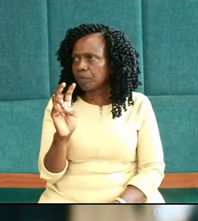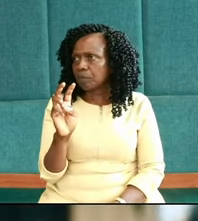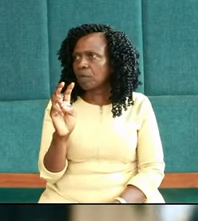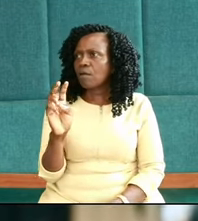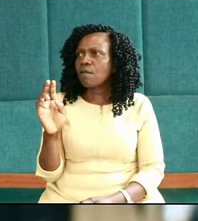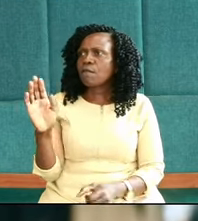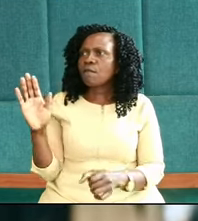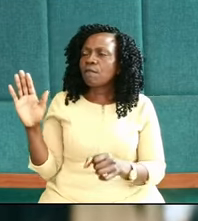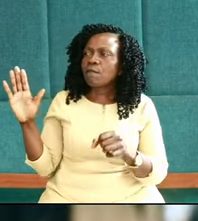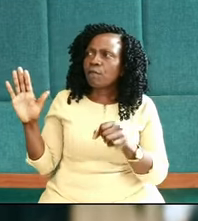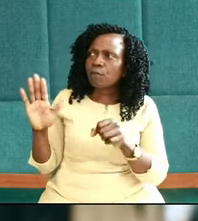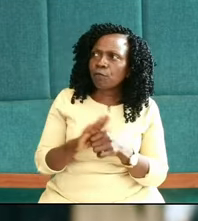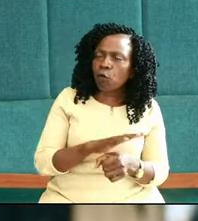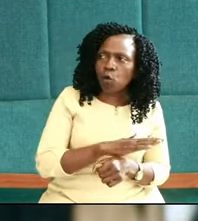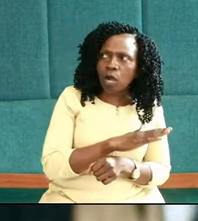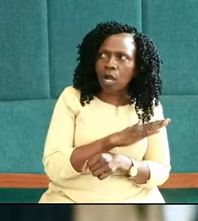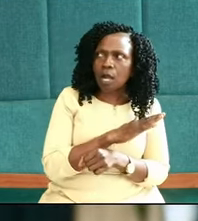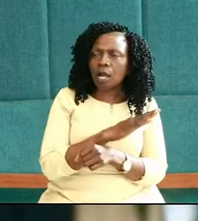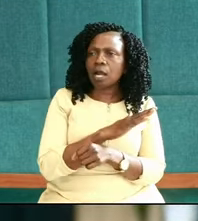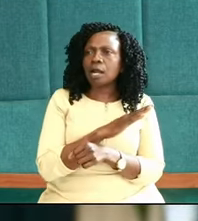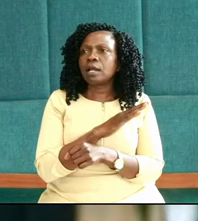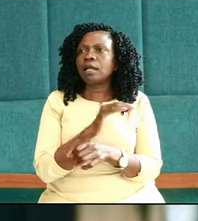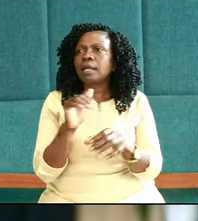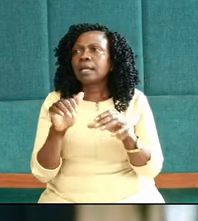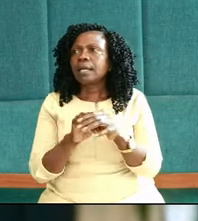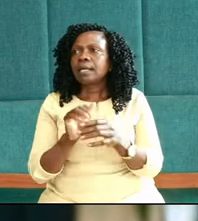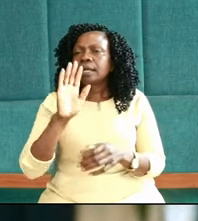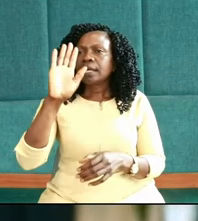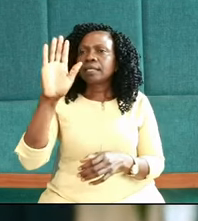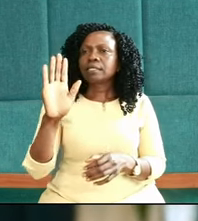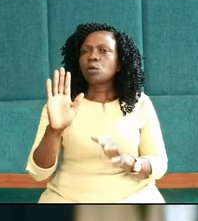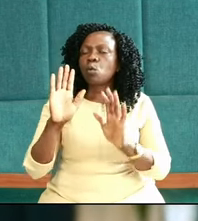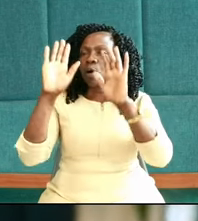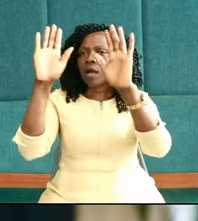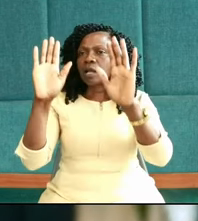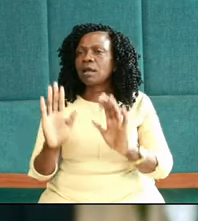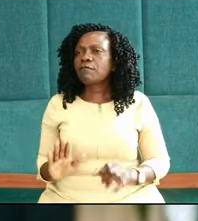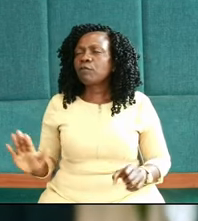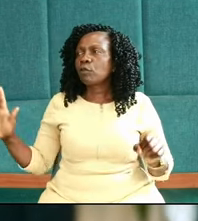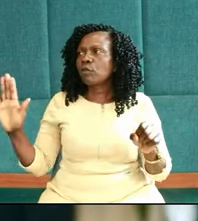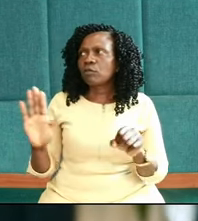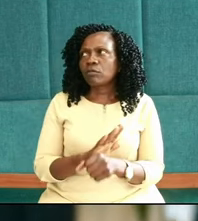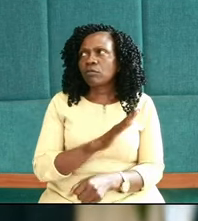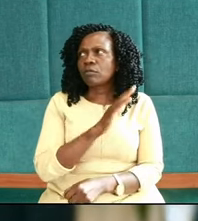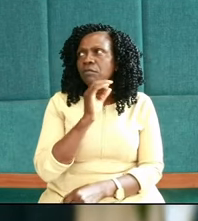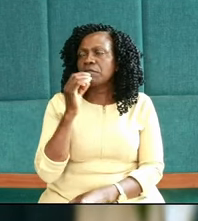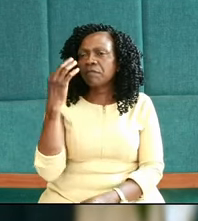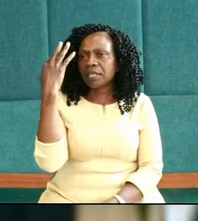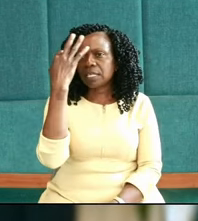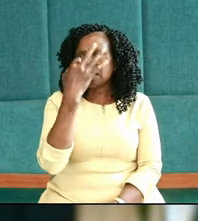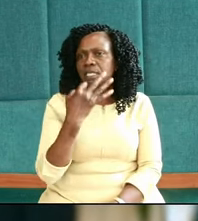Look full in his wonderful face.